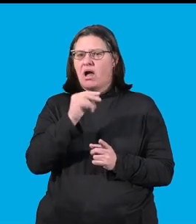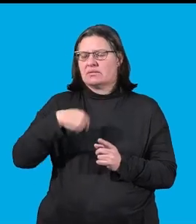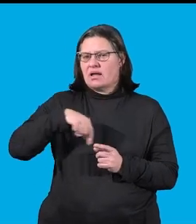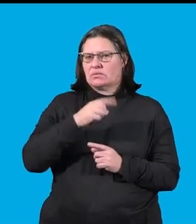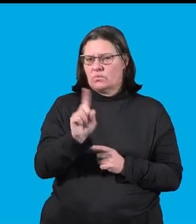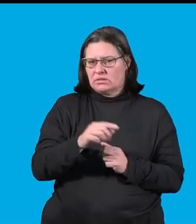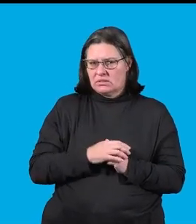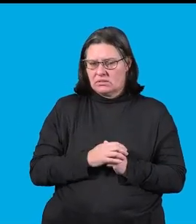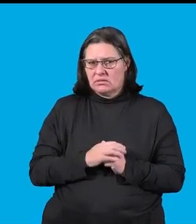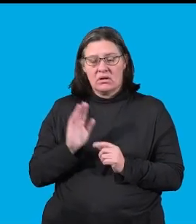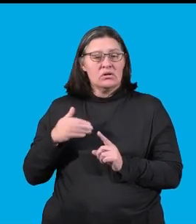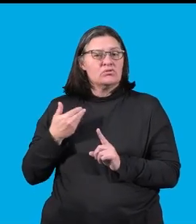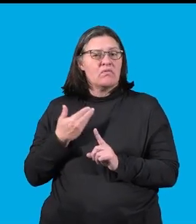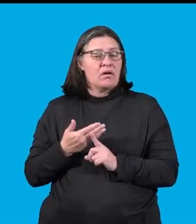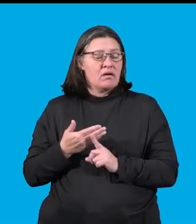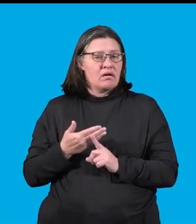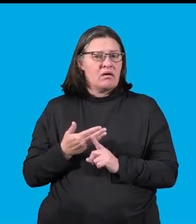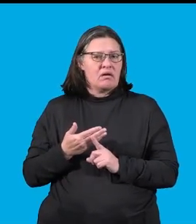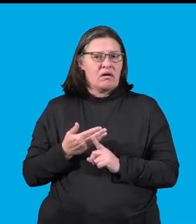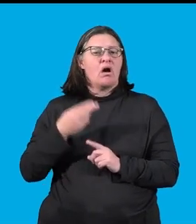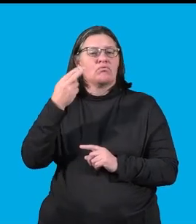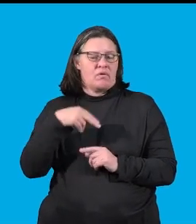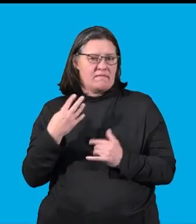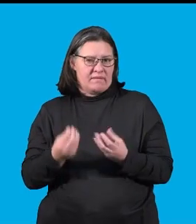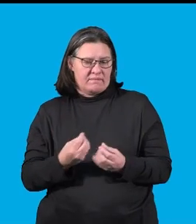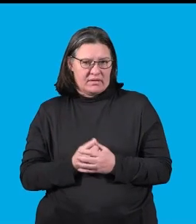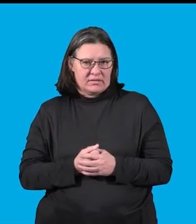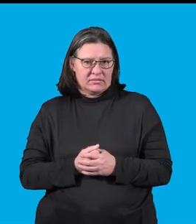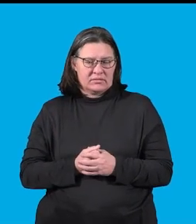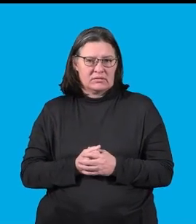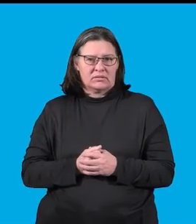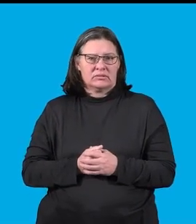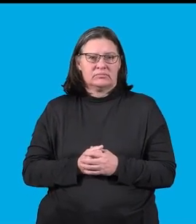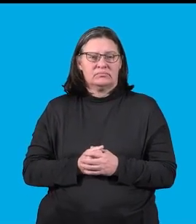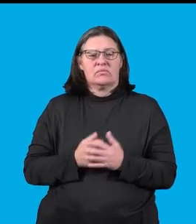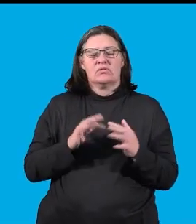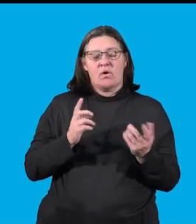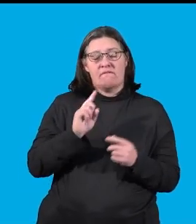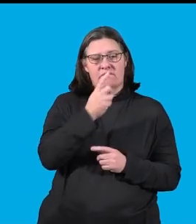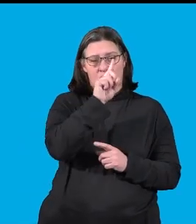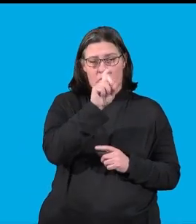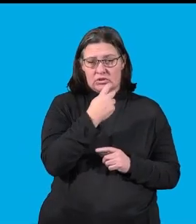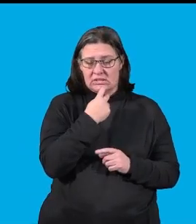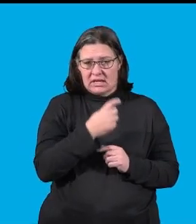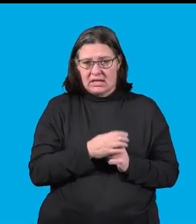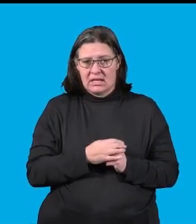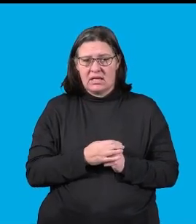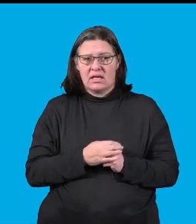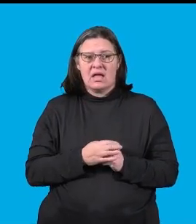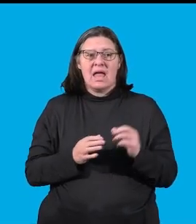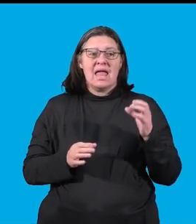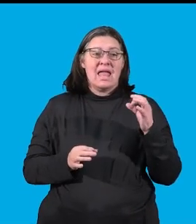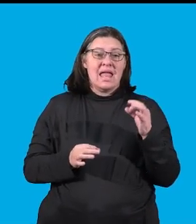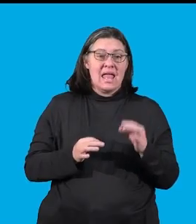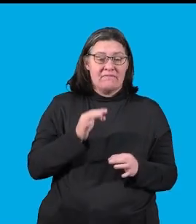asked. Everything that they've given you so far is on the graph. So the first question says, if